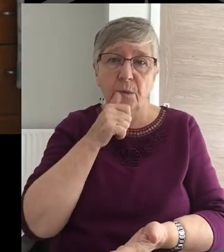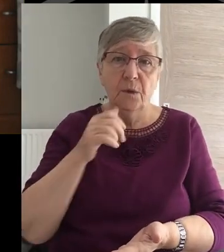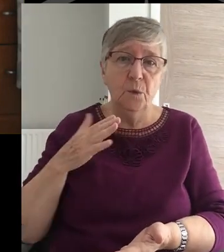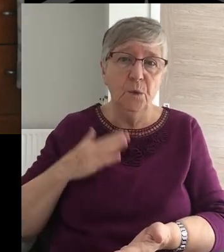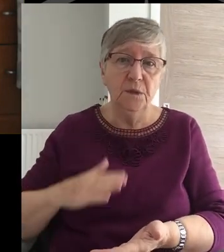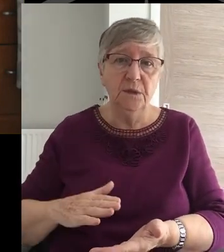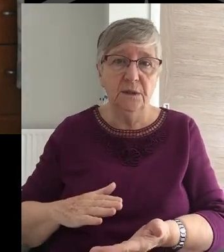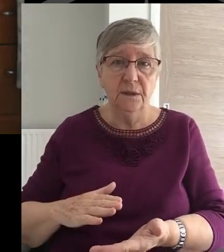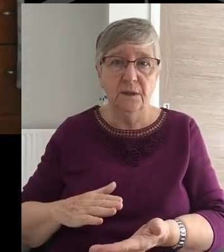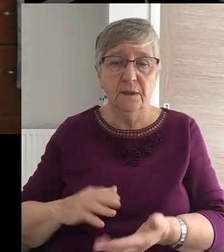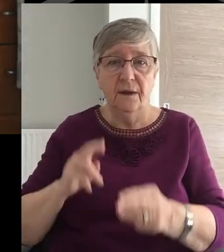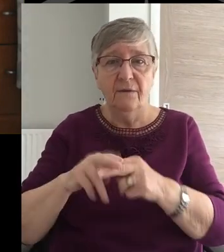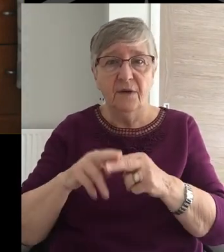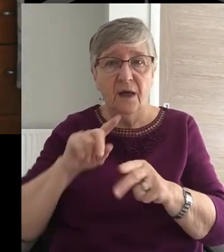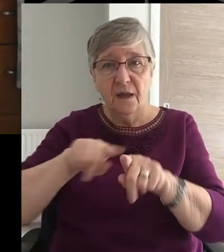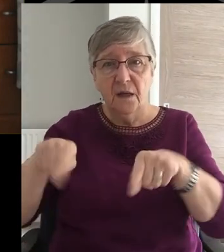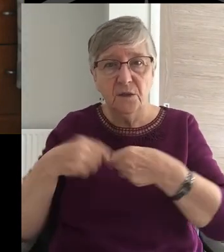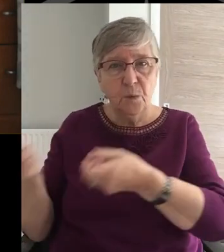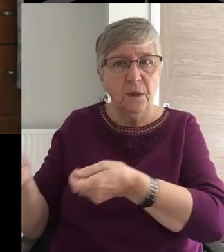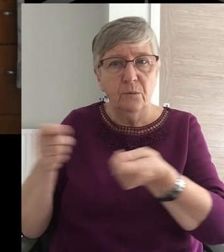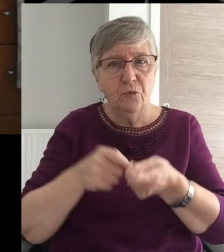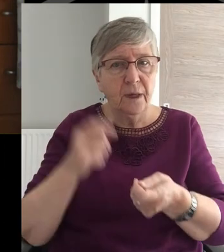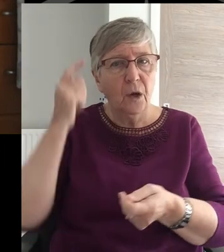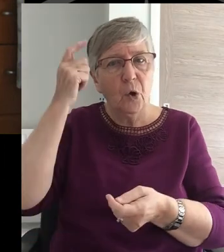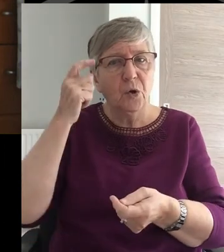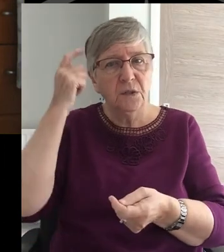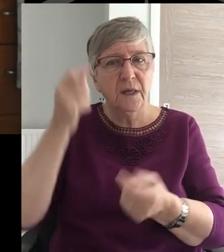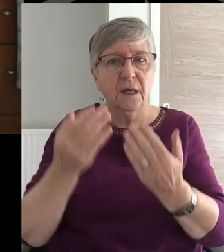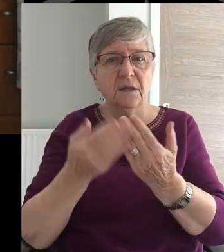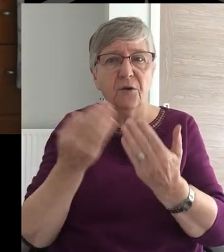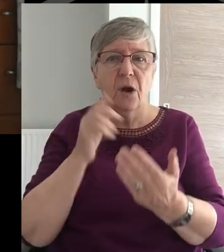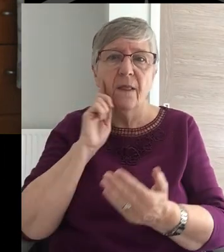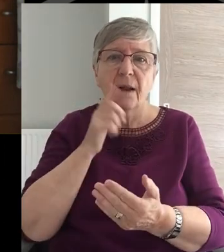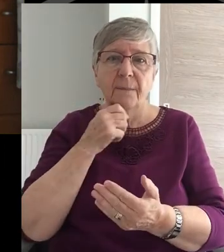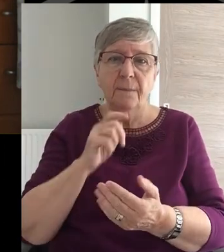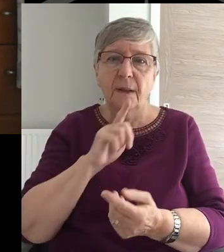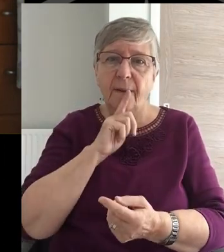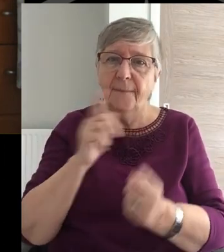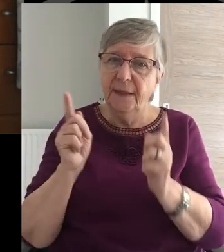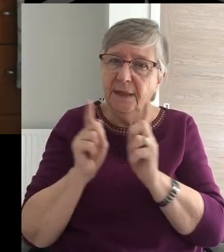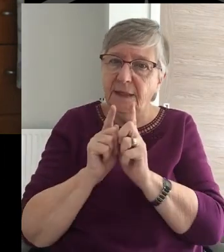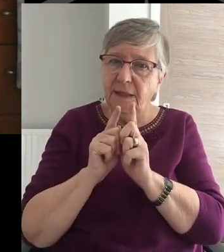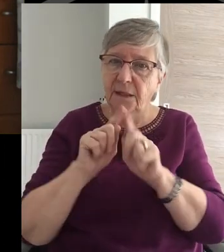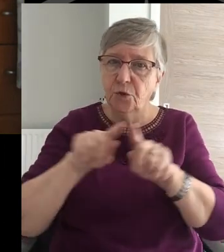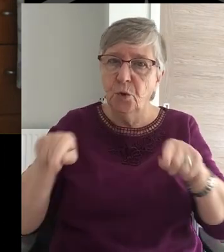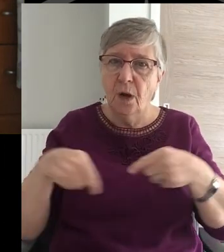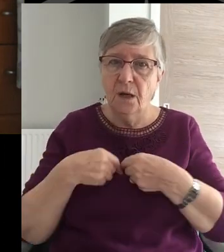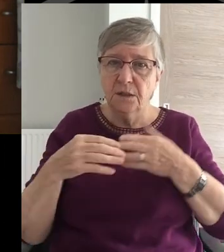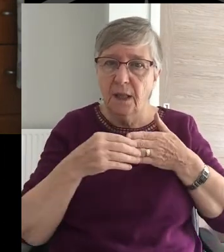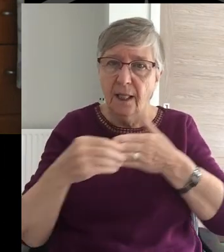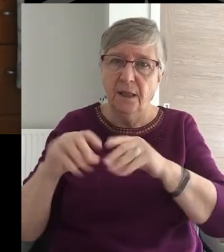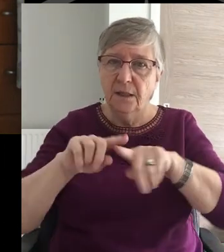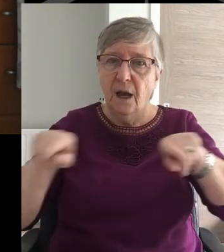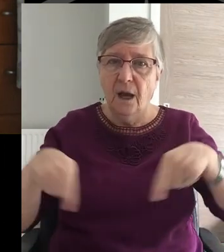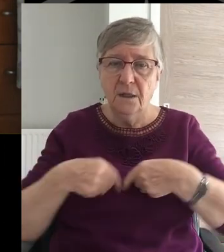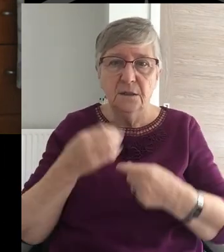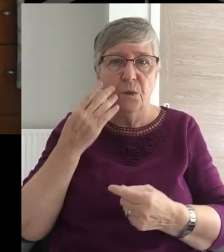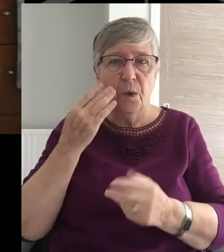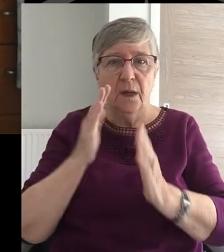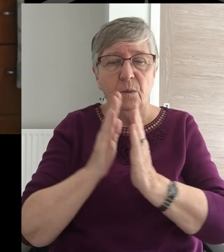Father, as we bring to you now our concerns for others, be near to us and lead us as we pray.